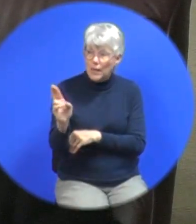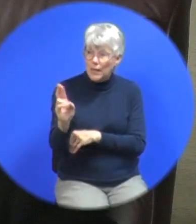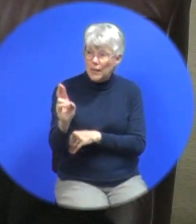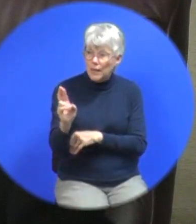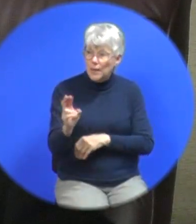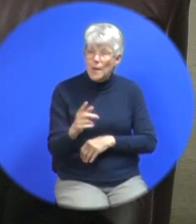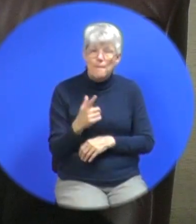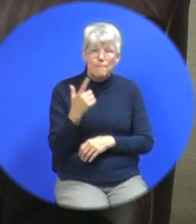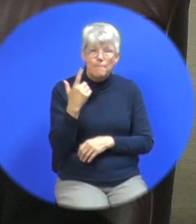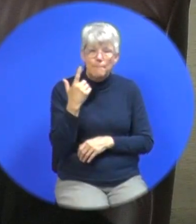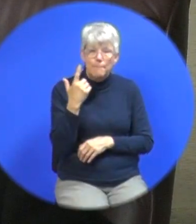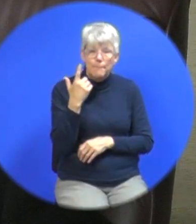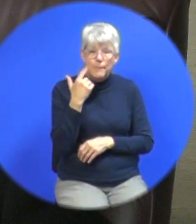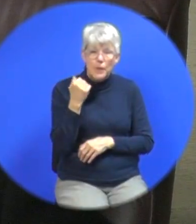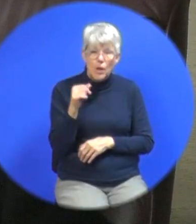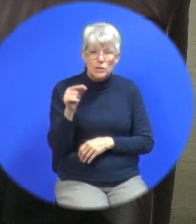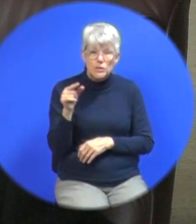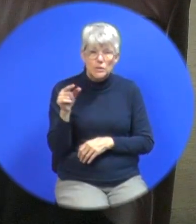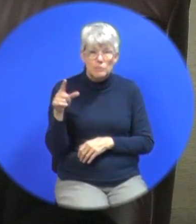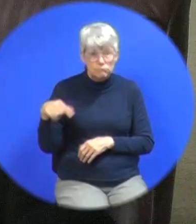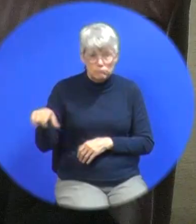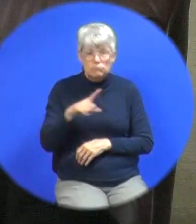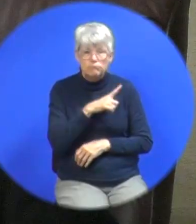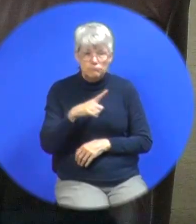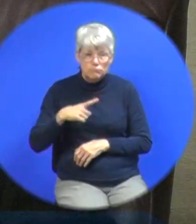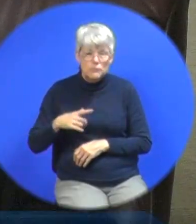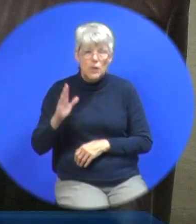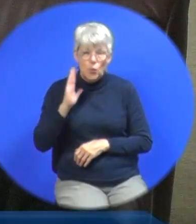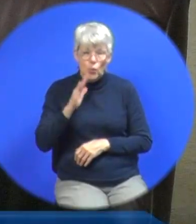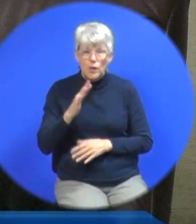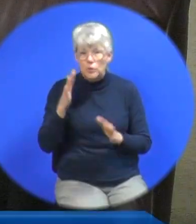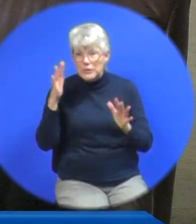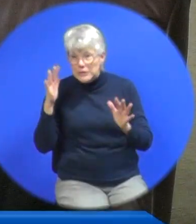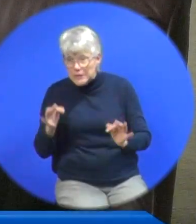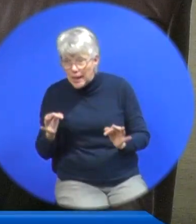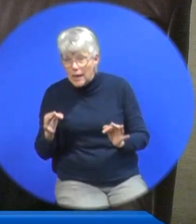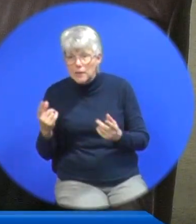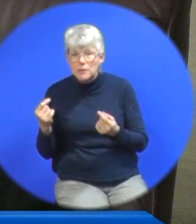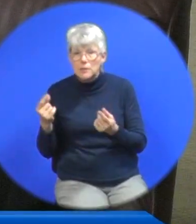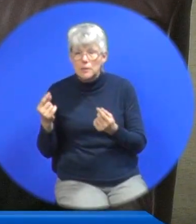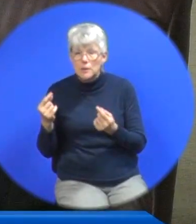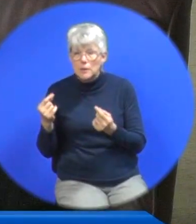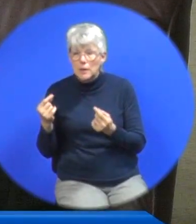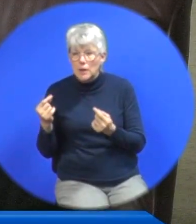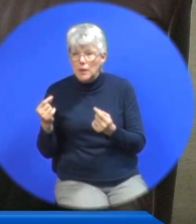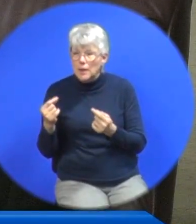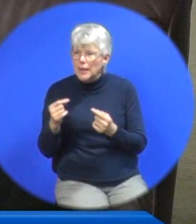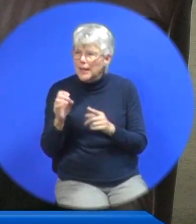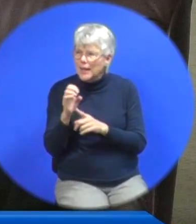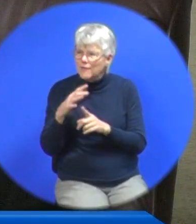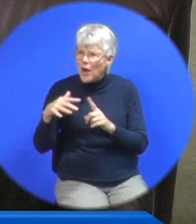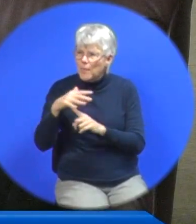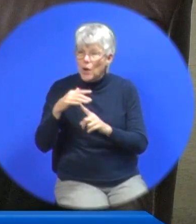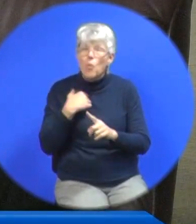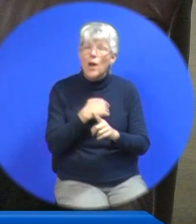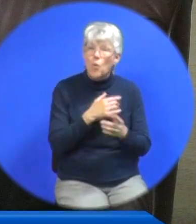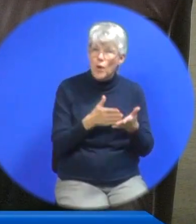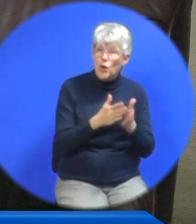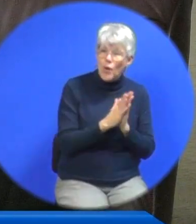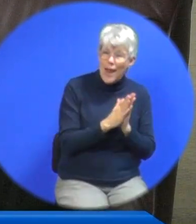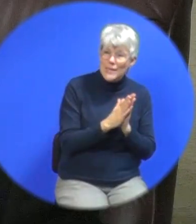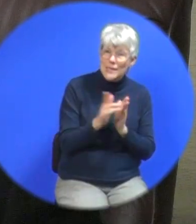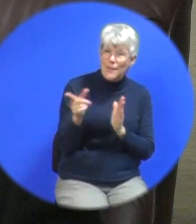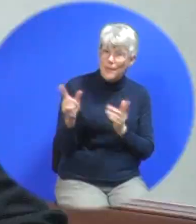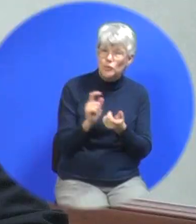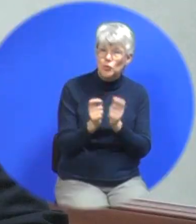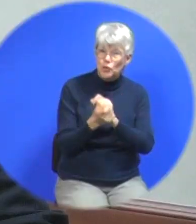they'll have the say-so on issuing that. No, it's the Environmental Management Commission, correct? So we're asking to change the law